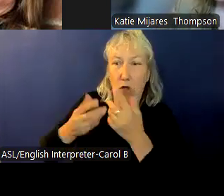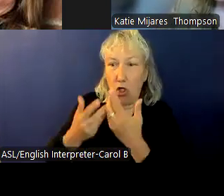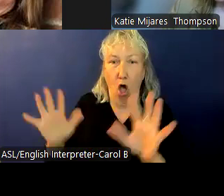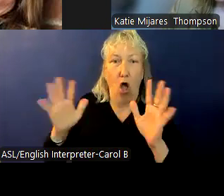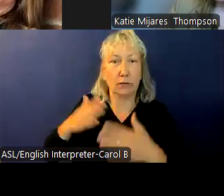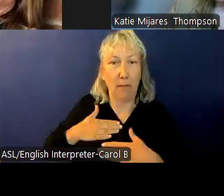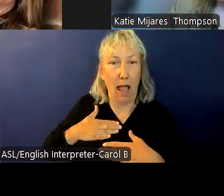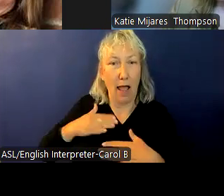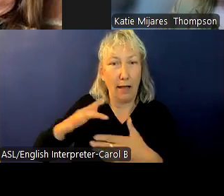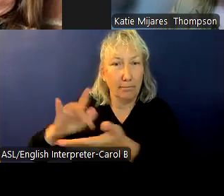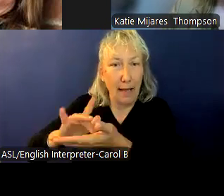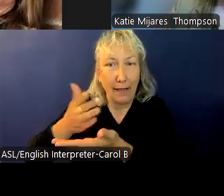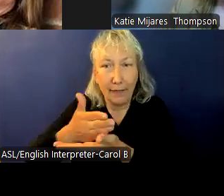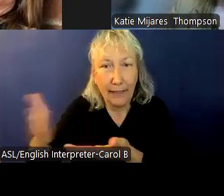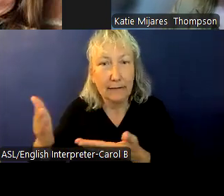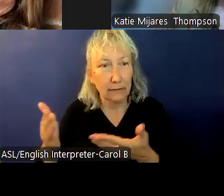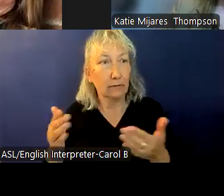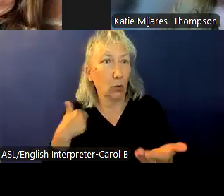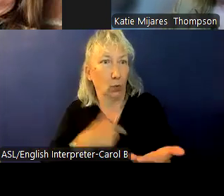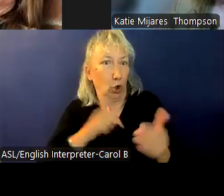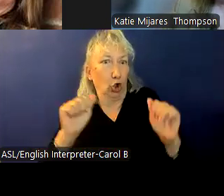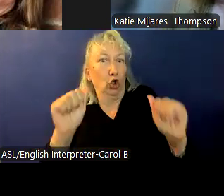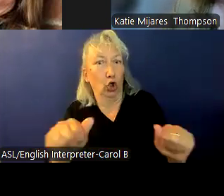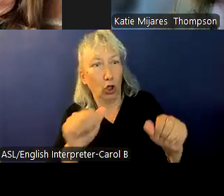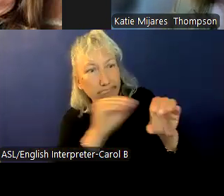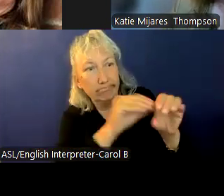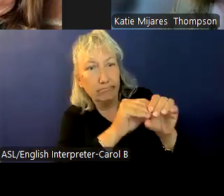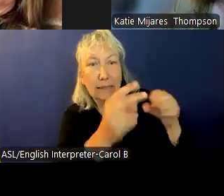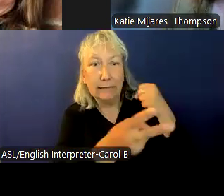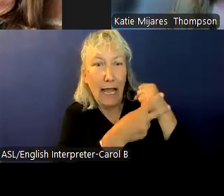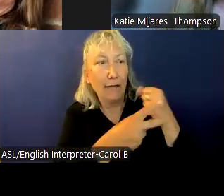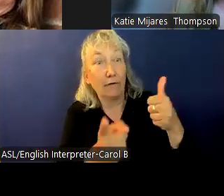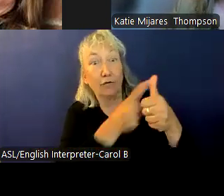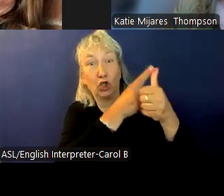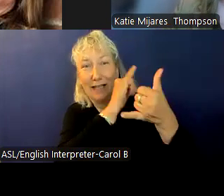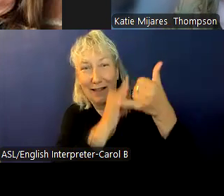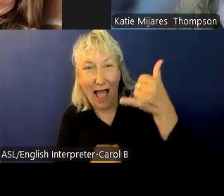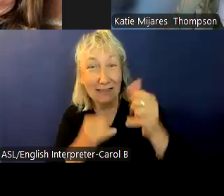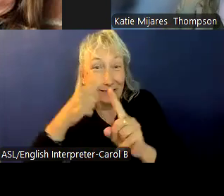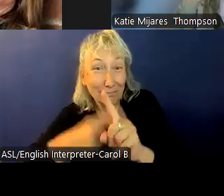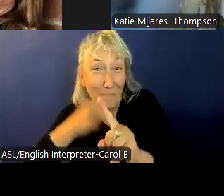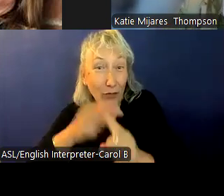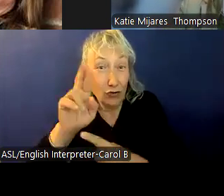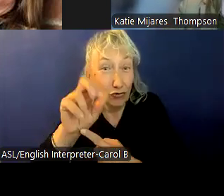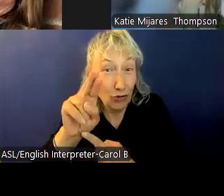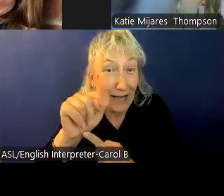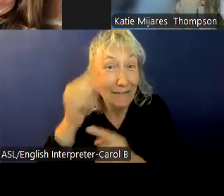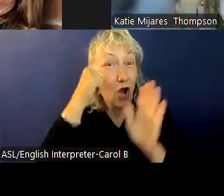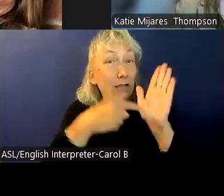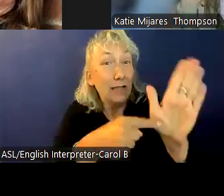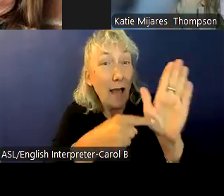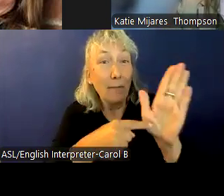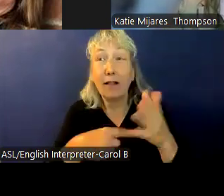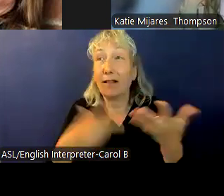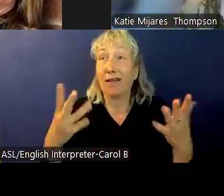folks with disabilities to be able to save up for things like first and last month's rent, housing, a vacation every